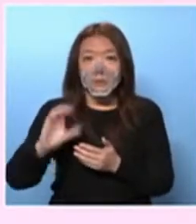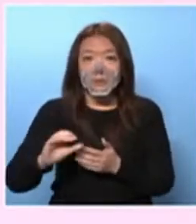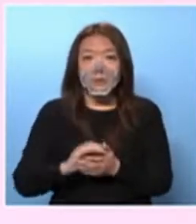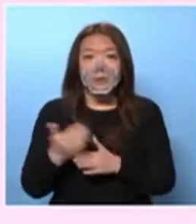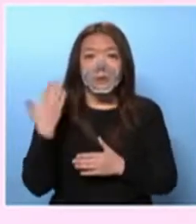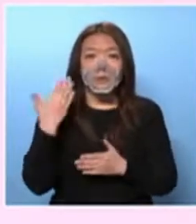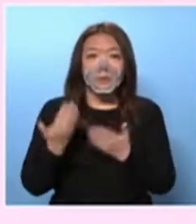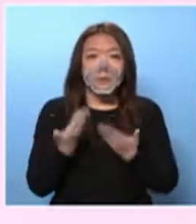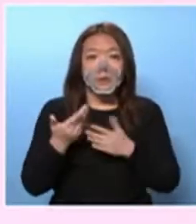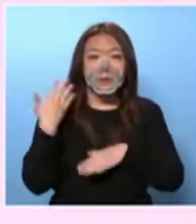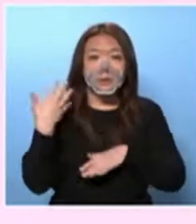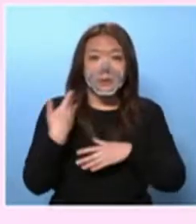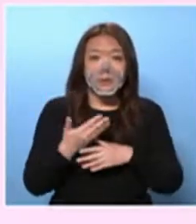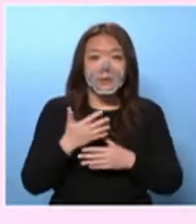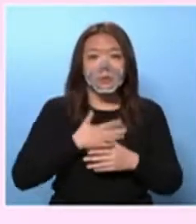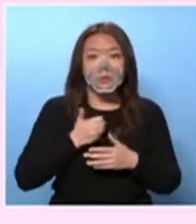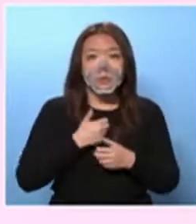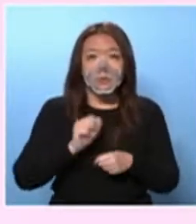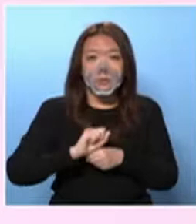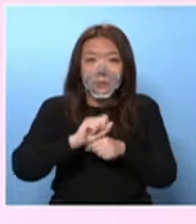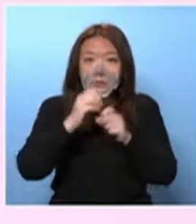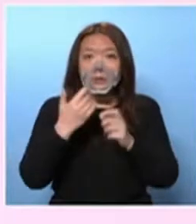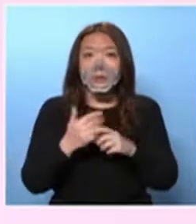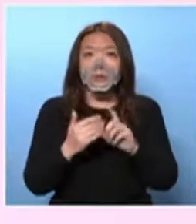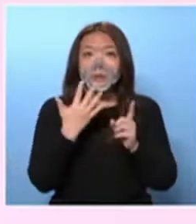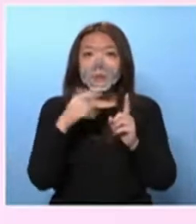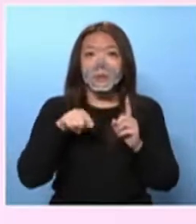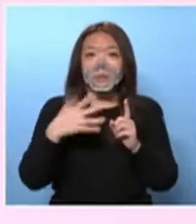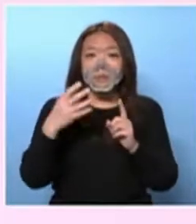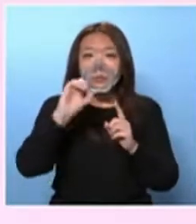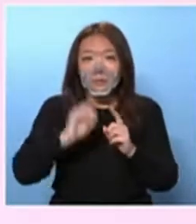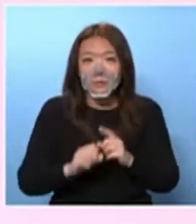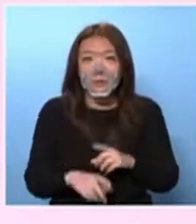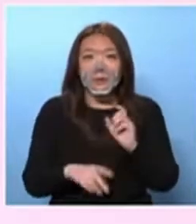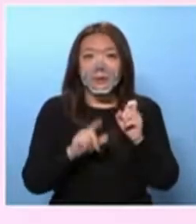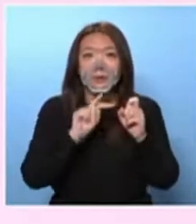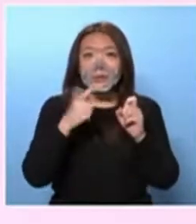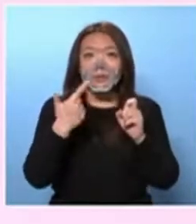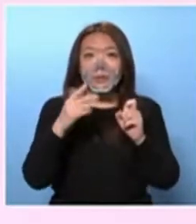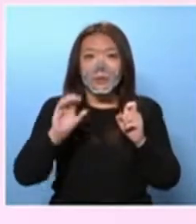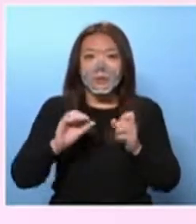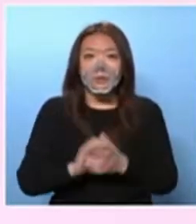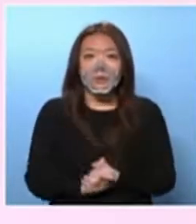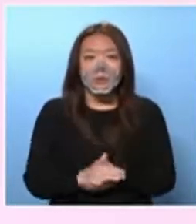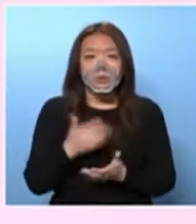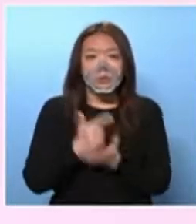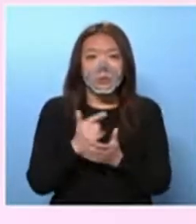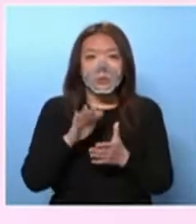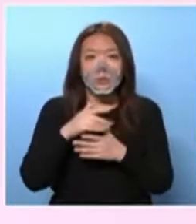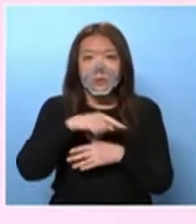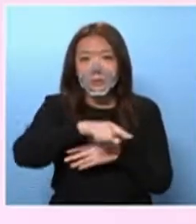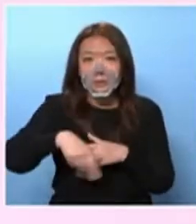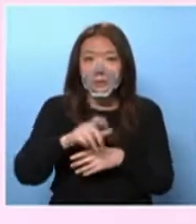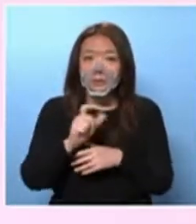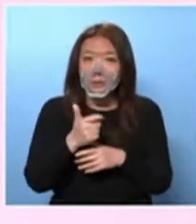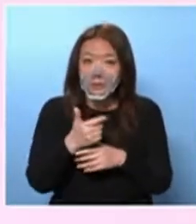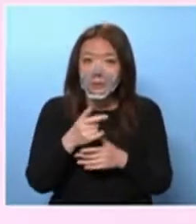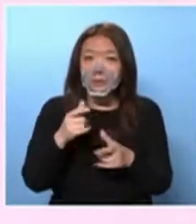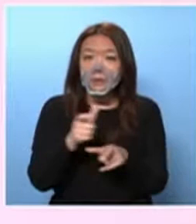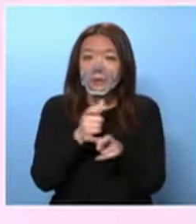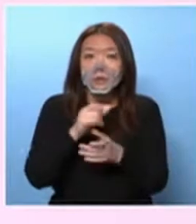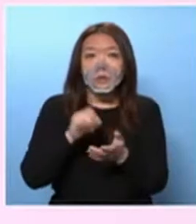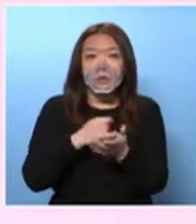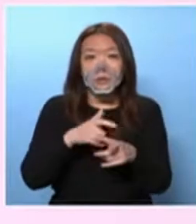is $682.7 billion, higher than the original estimates by 15.5% or $91.8 billion. This is mainly